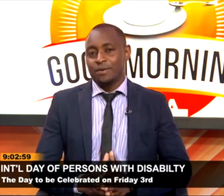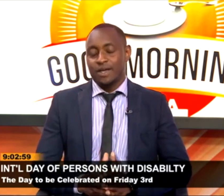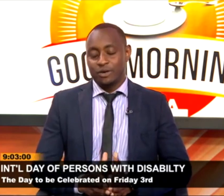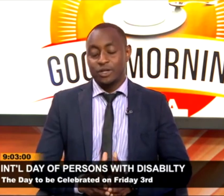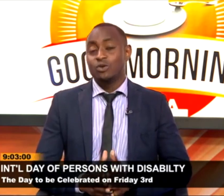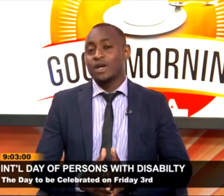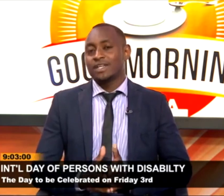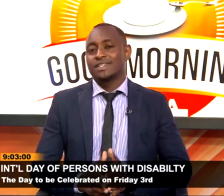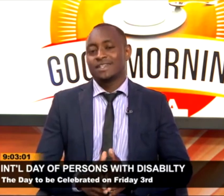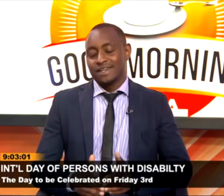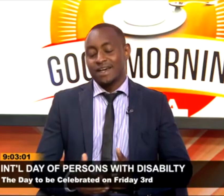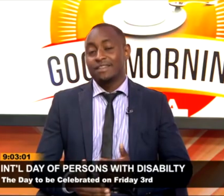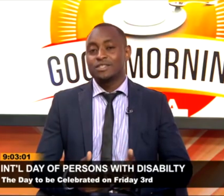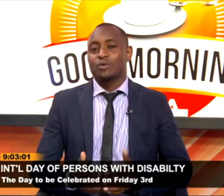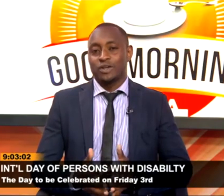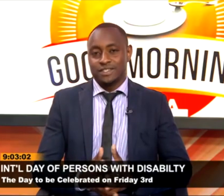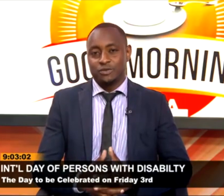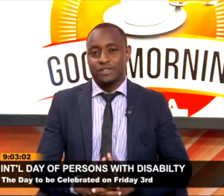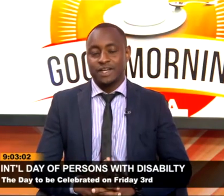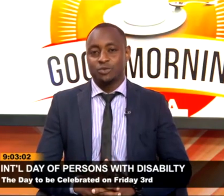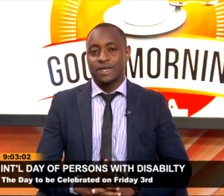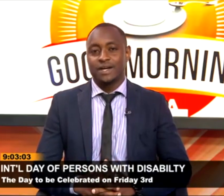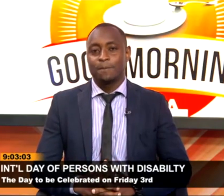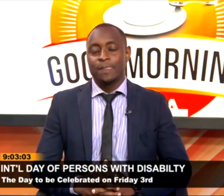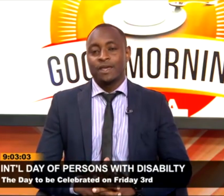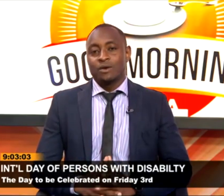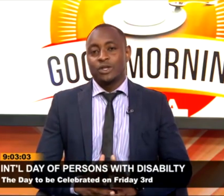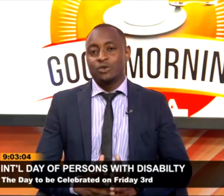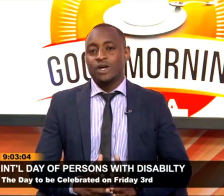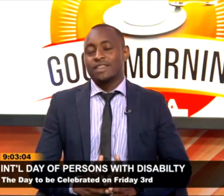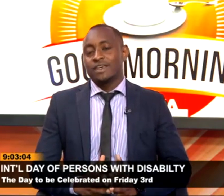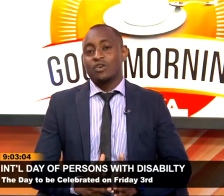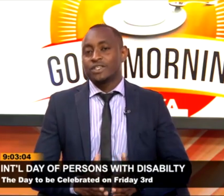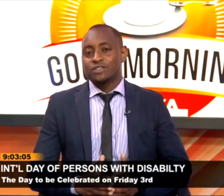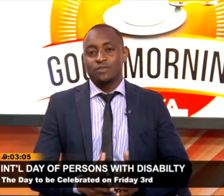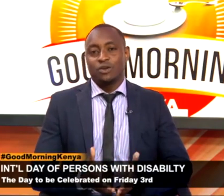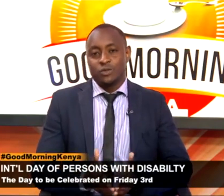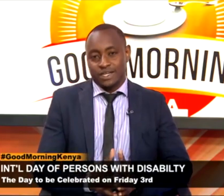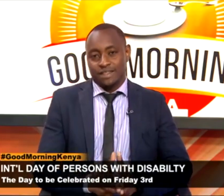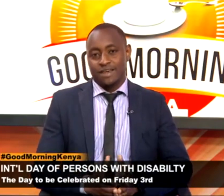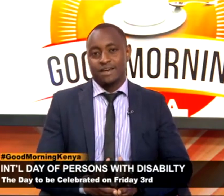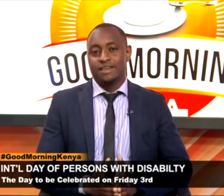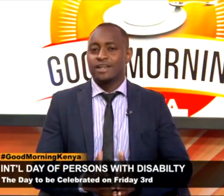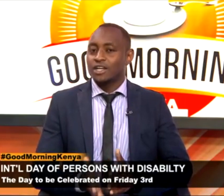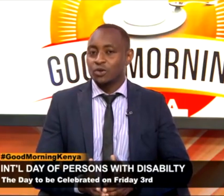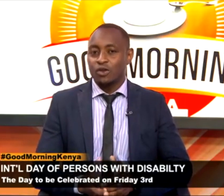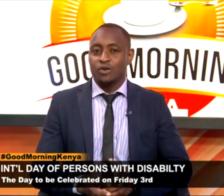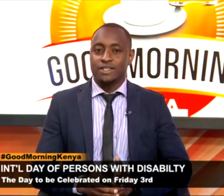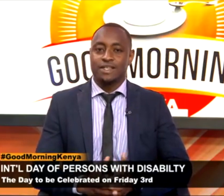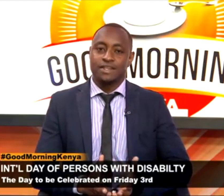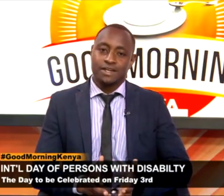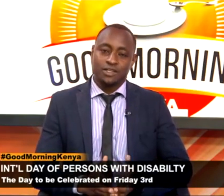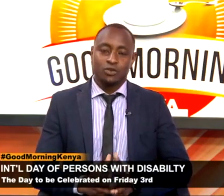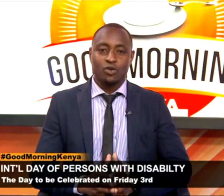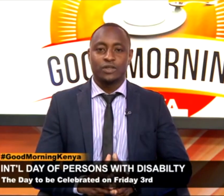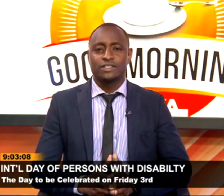gap when you look at this progress that we are trying to make. When you look at the context of the laws that are there, in the national